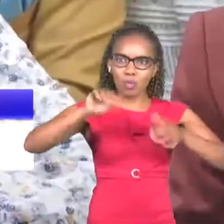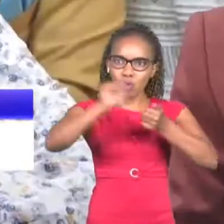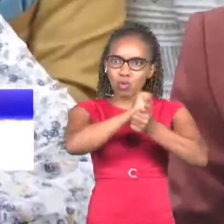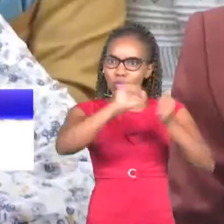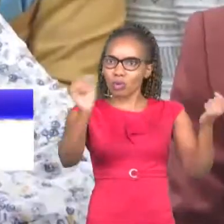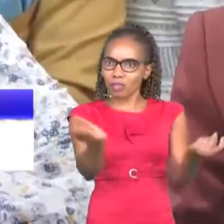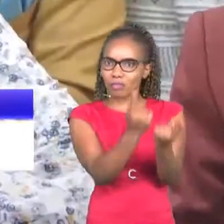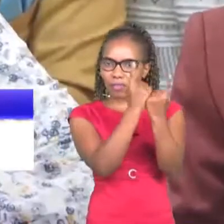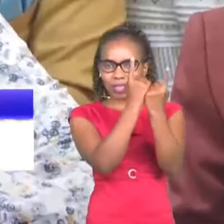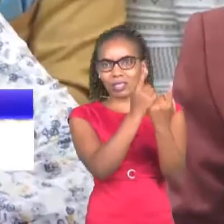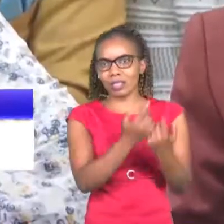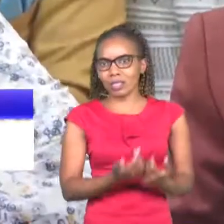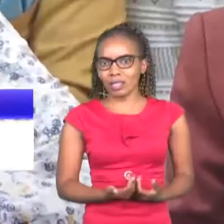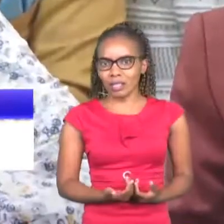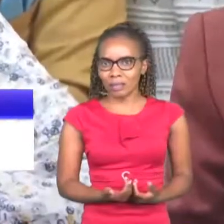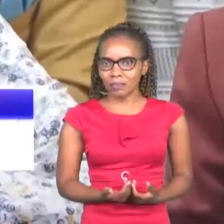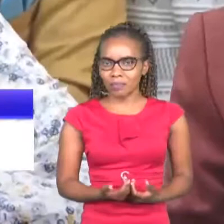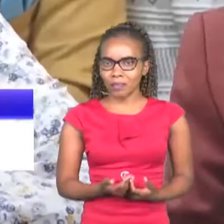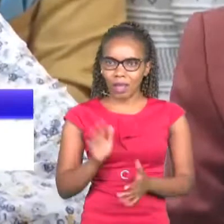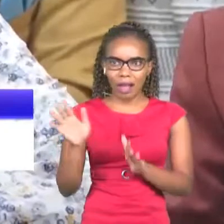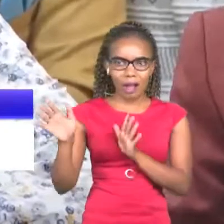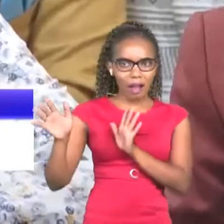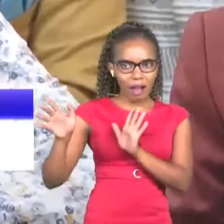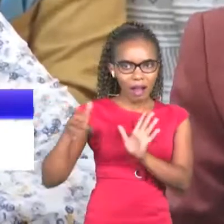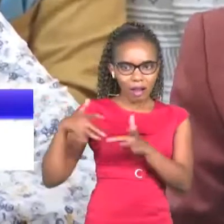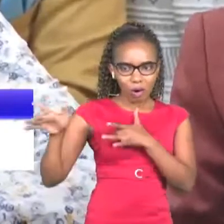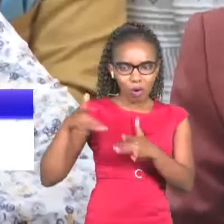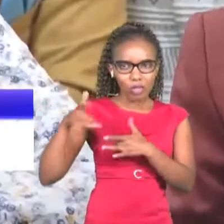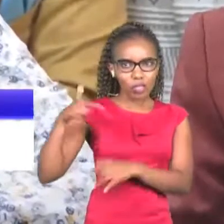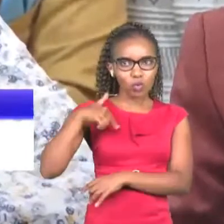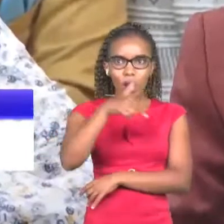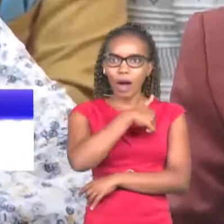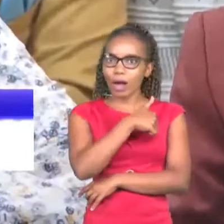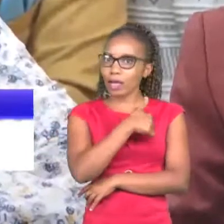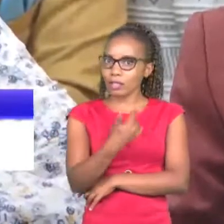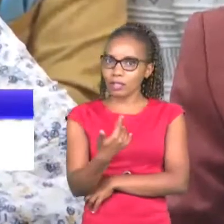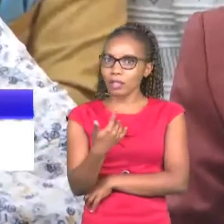hivyo, kulingana na sisi, hata wale